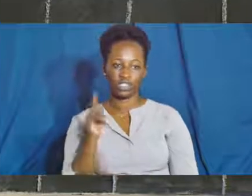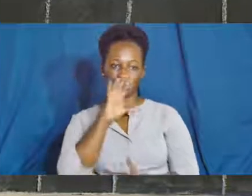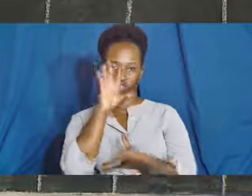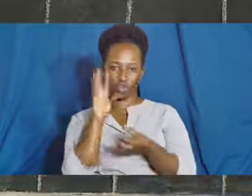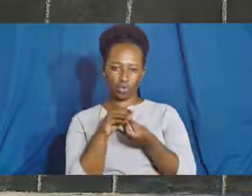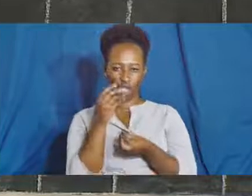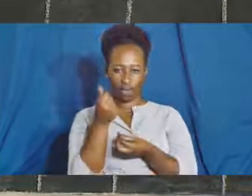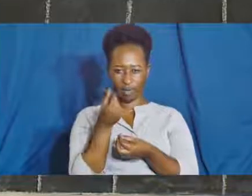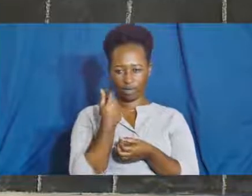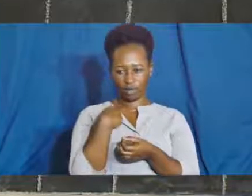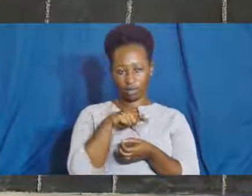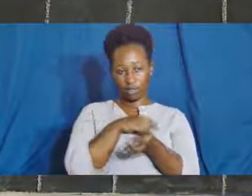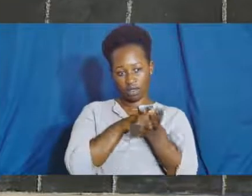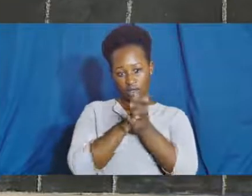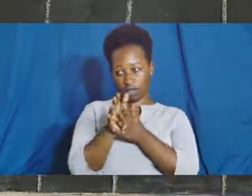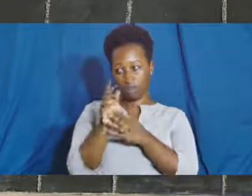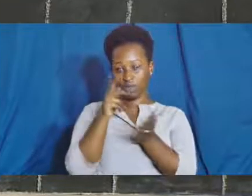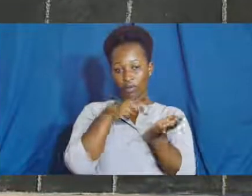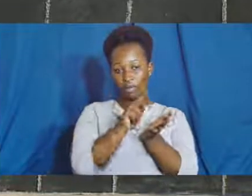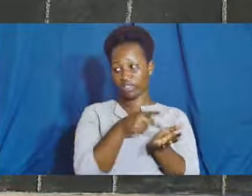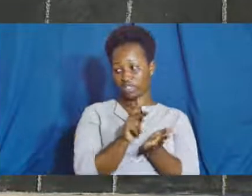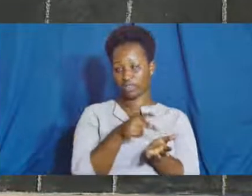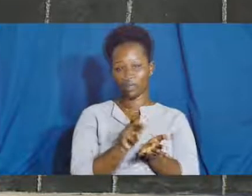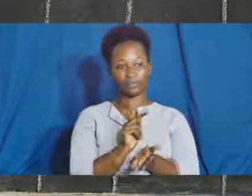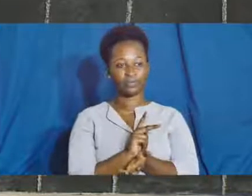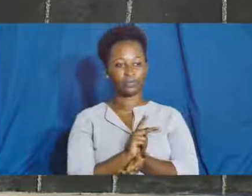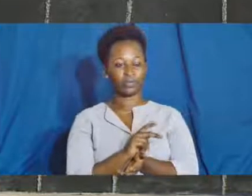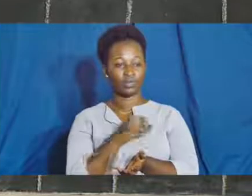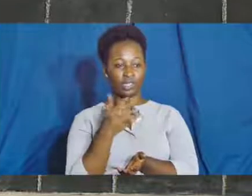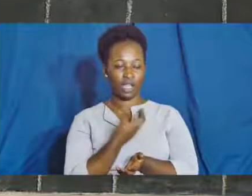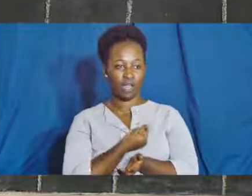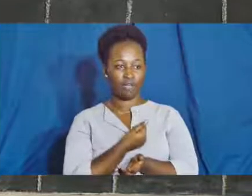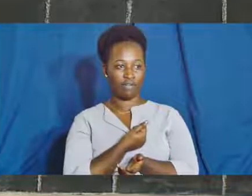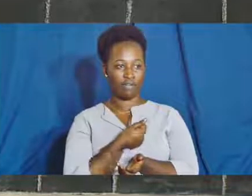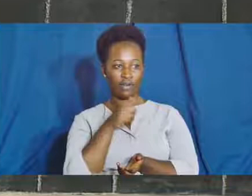that was spent on purchases. Then you have to less